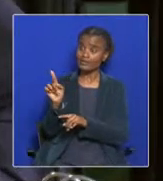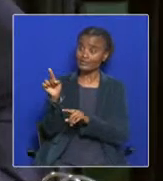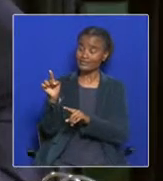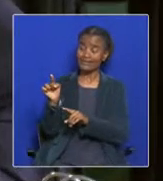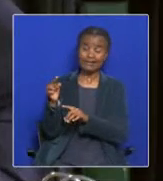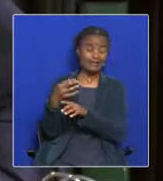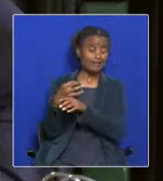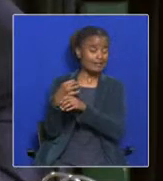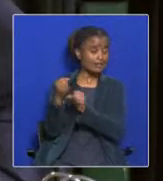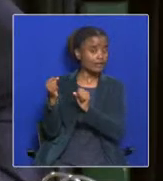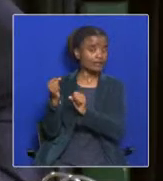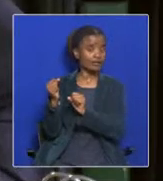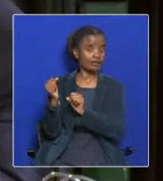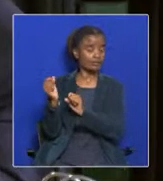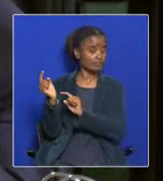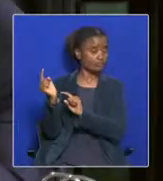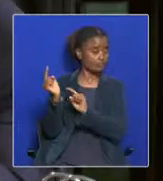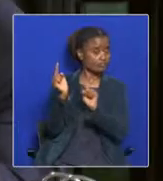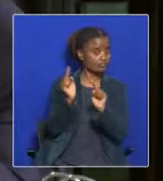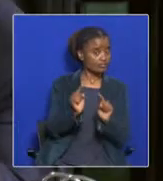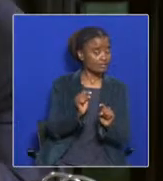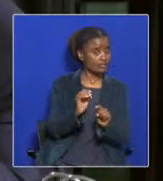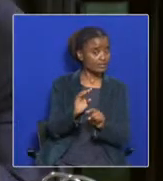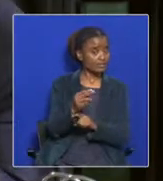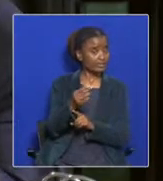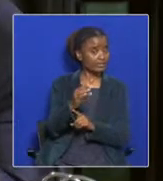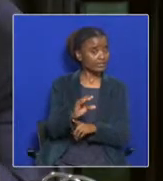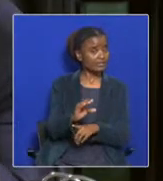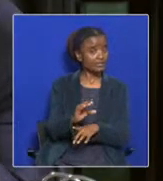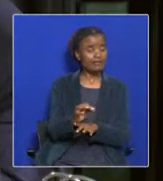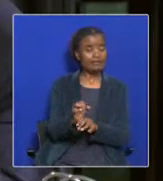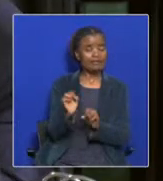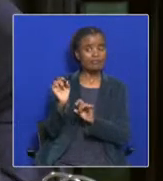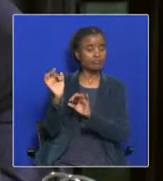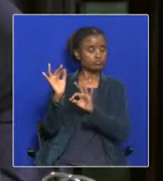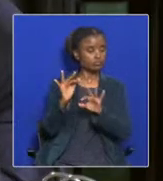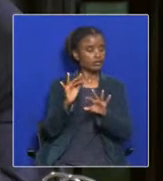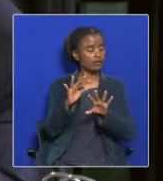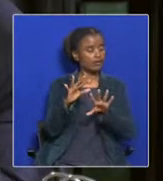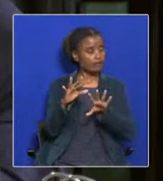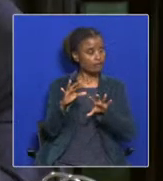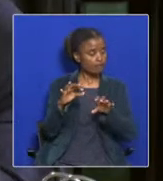on CHC to forcibly remove